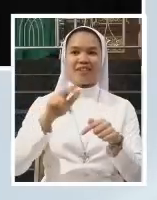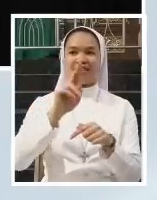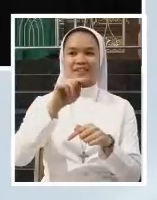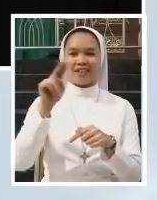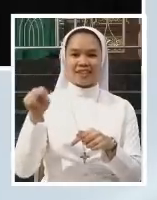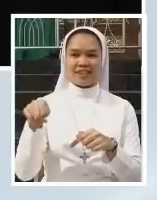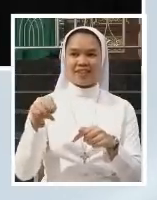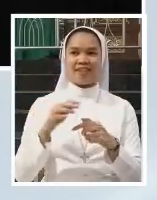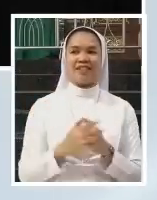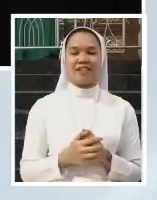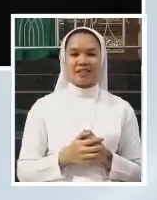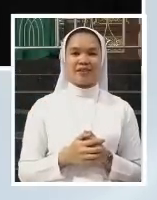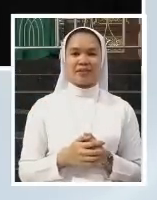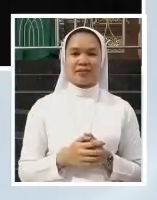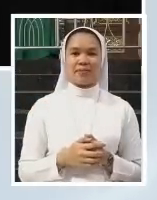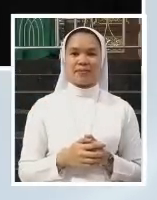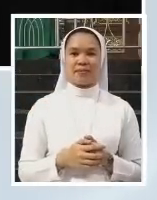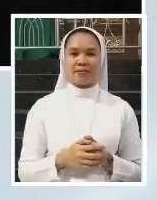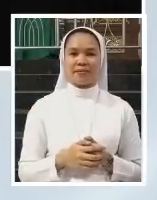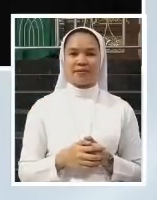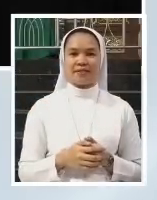City.